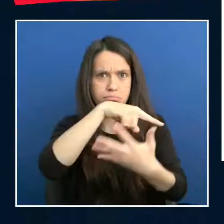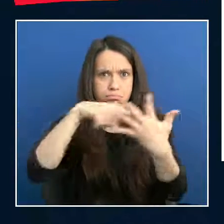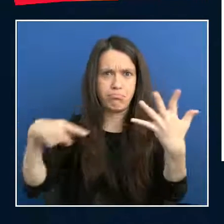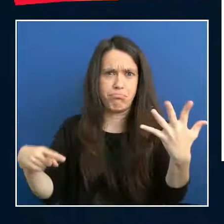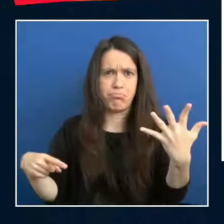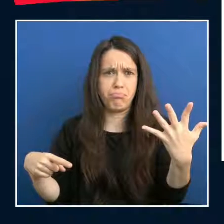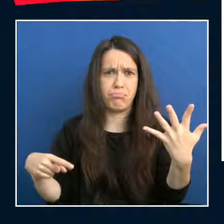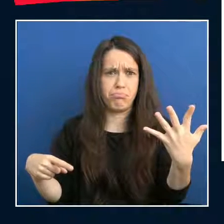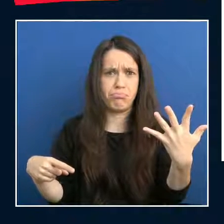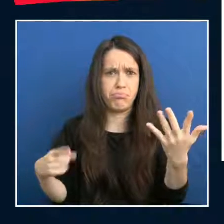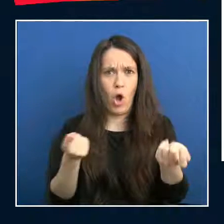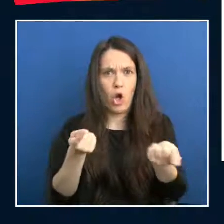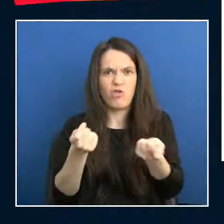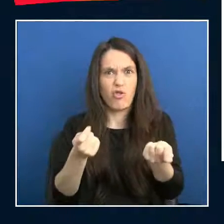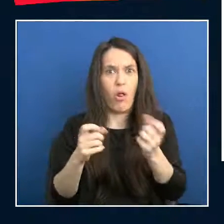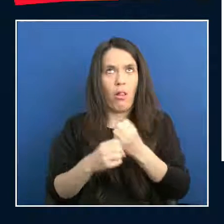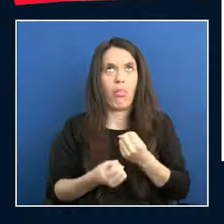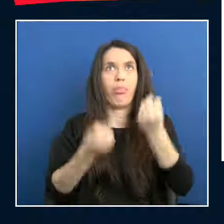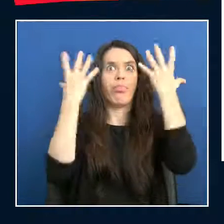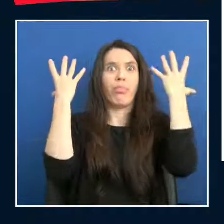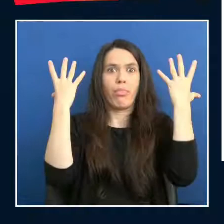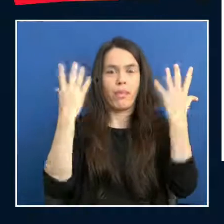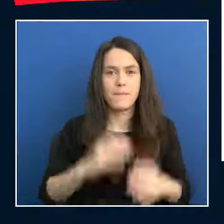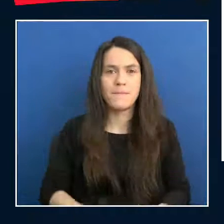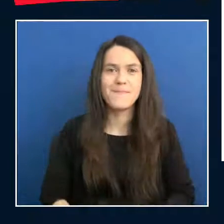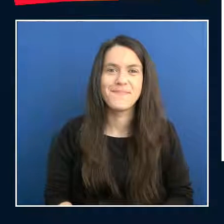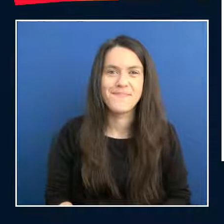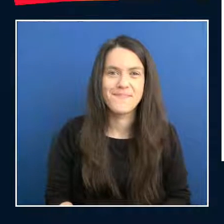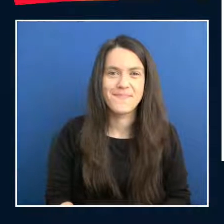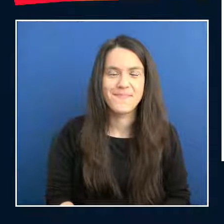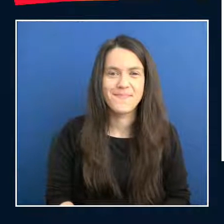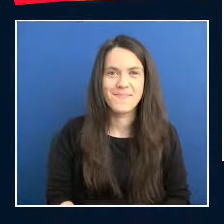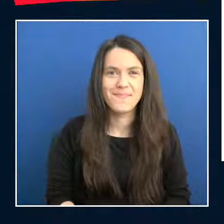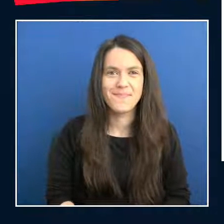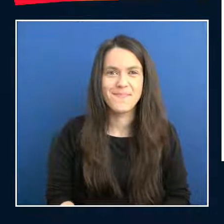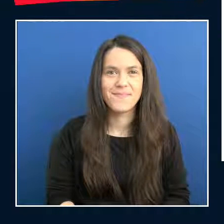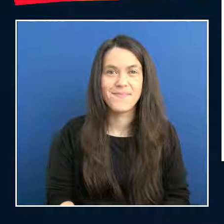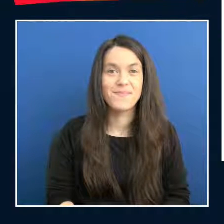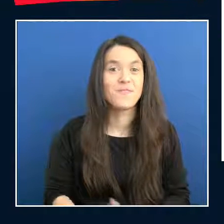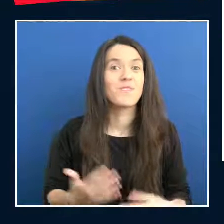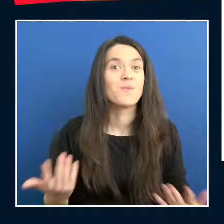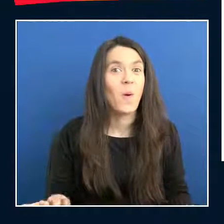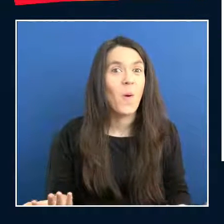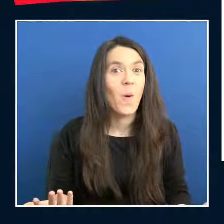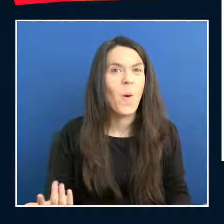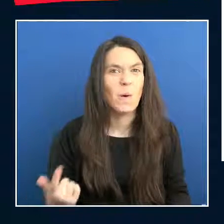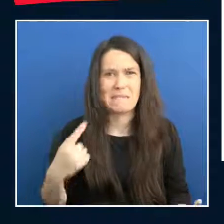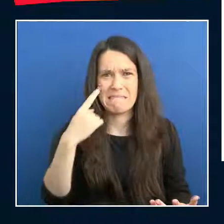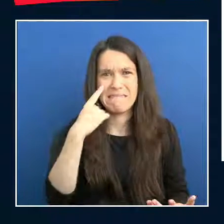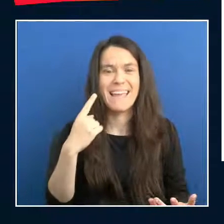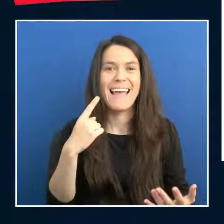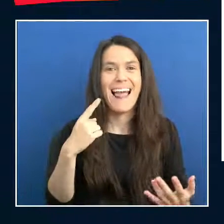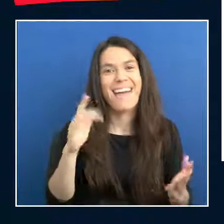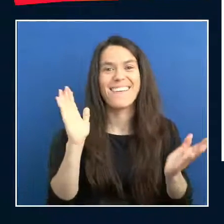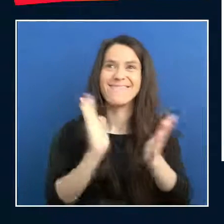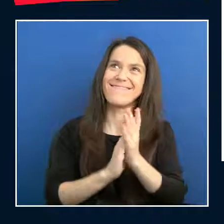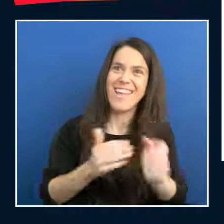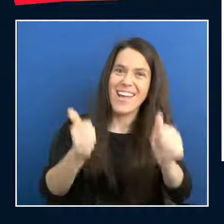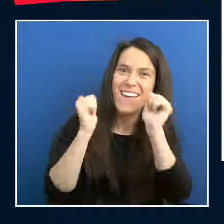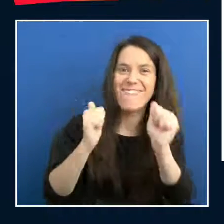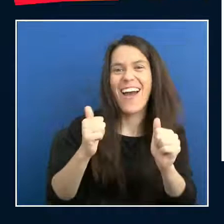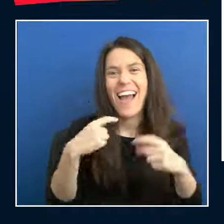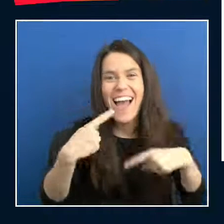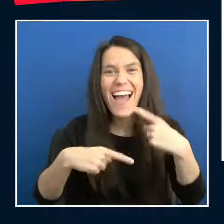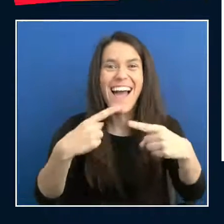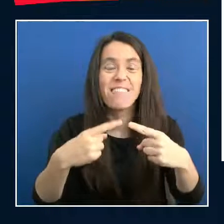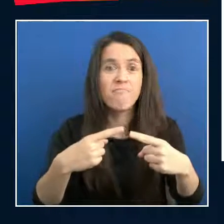bigger environments. So, and on is so much less fun than having containers, which can